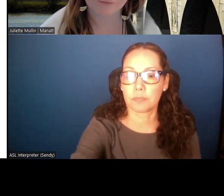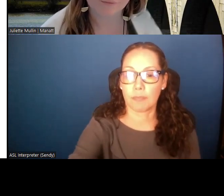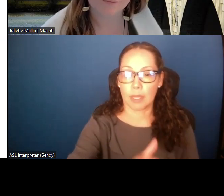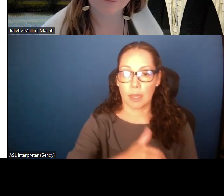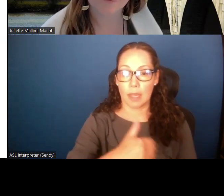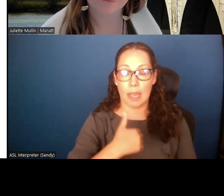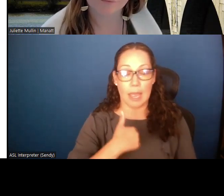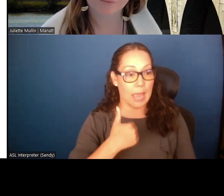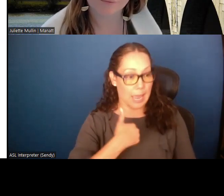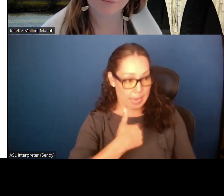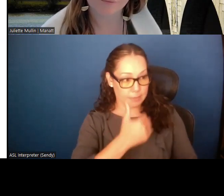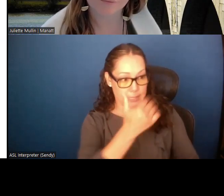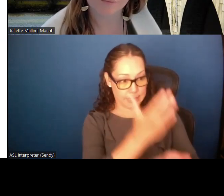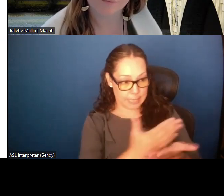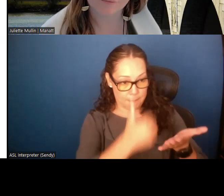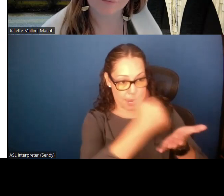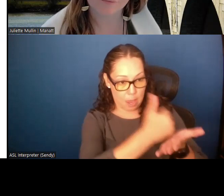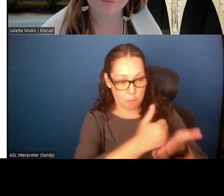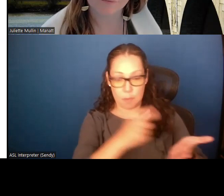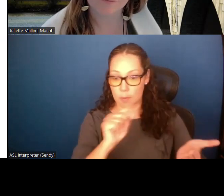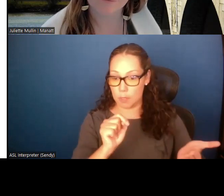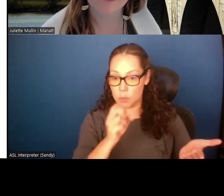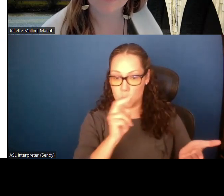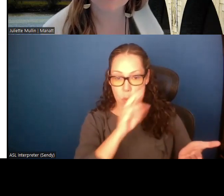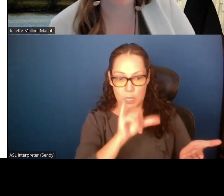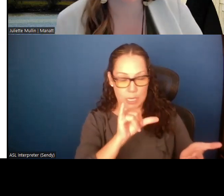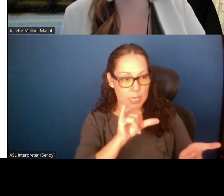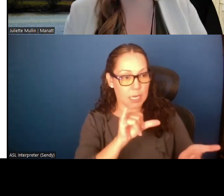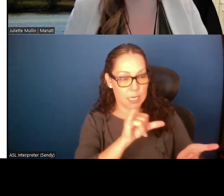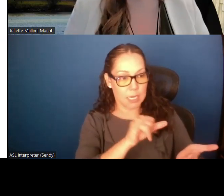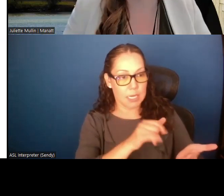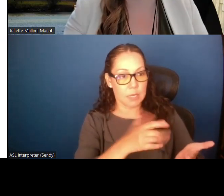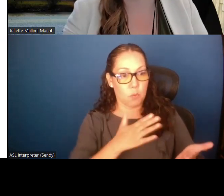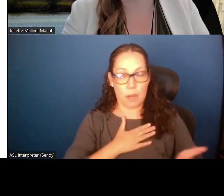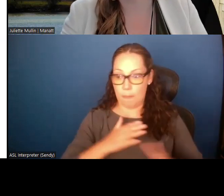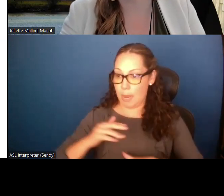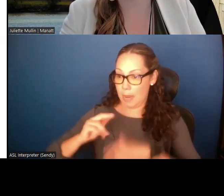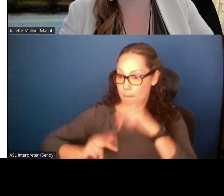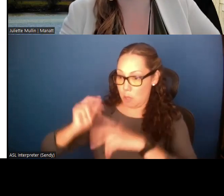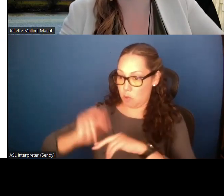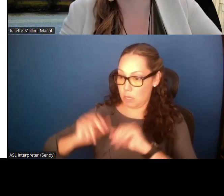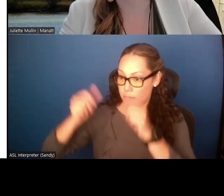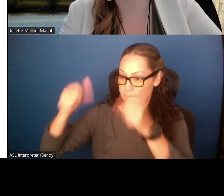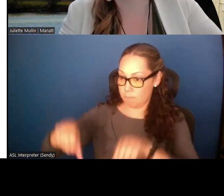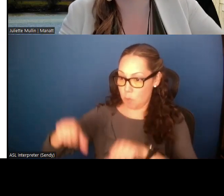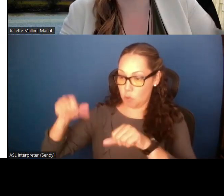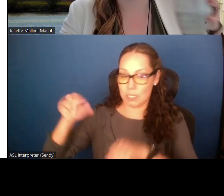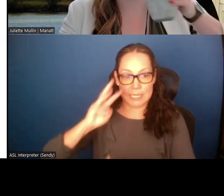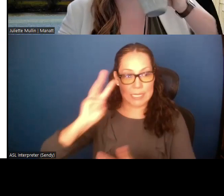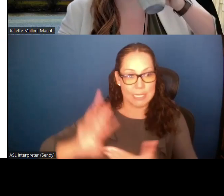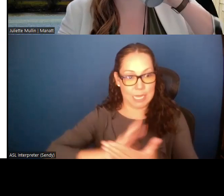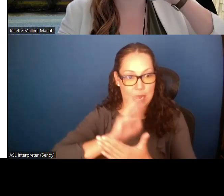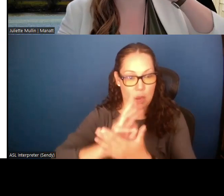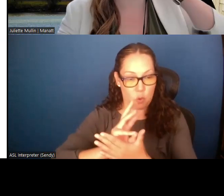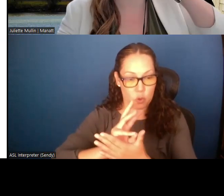my facility was putting up signs saying that there was only 6 hours of visitation per day allowed to the public. And that was